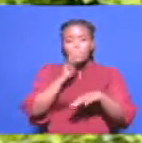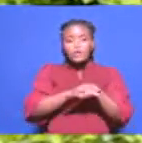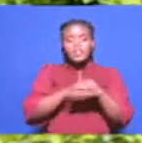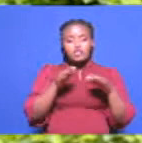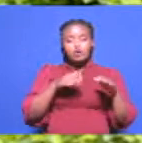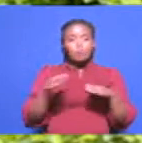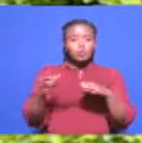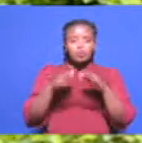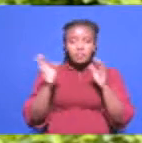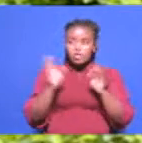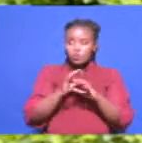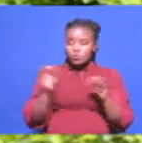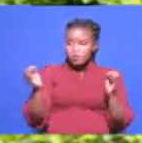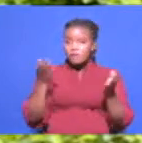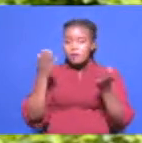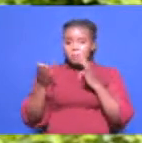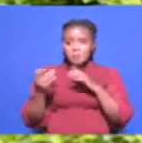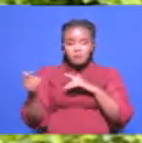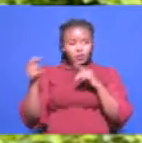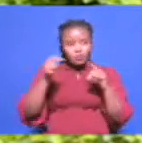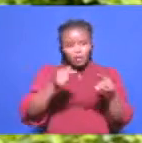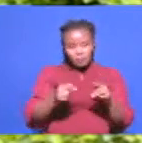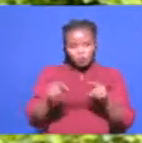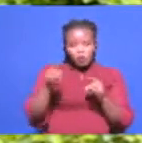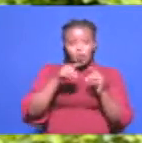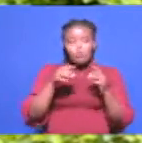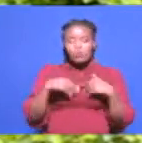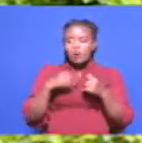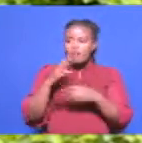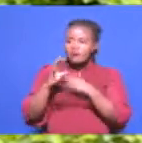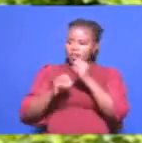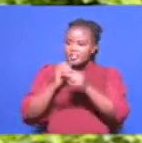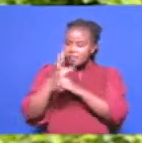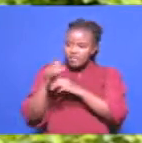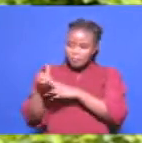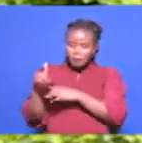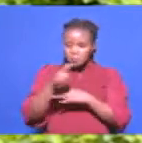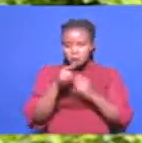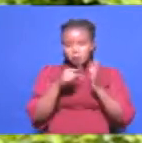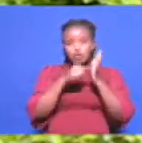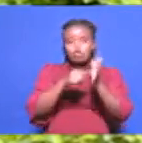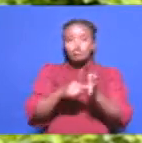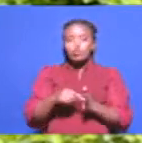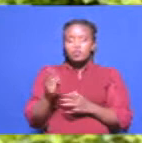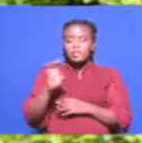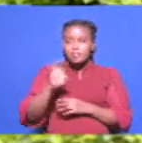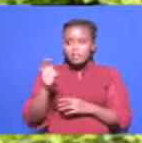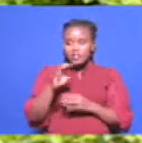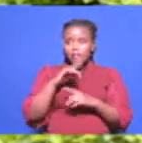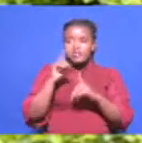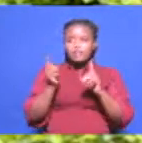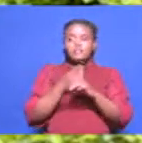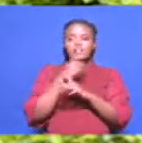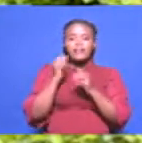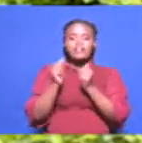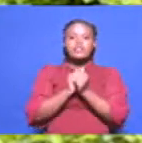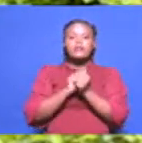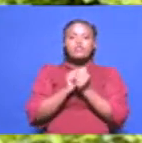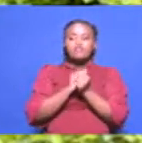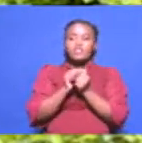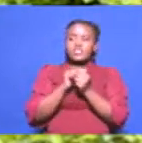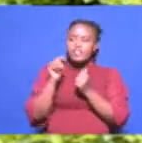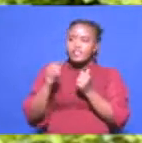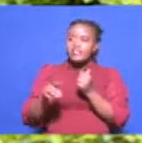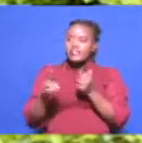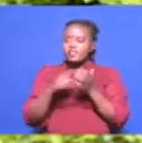attend either of the screenings, we are going to have a cinema run over Easter. So starting Friday this week, right until next week